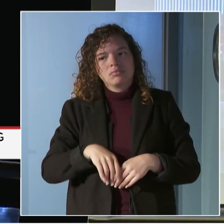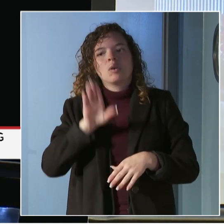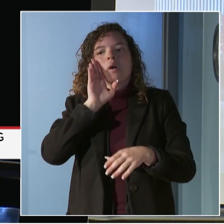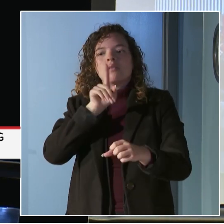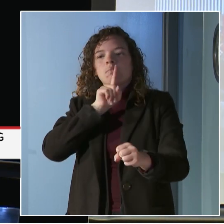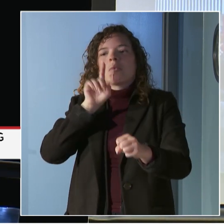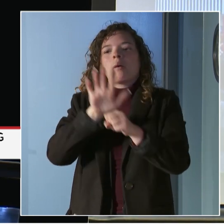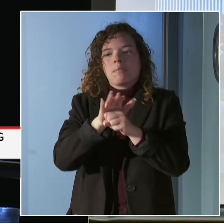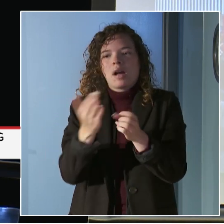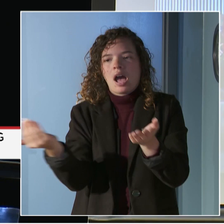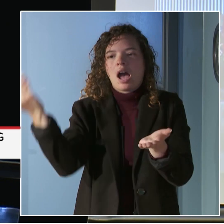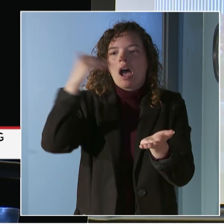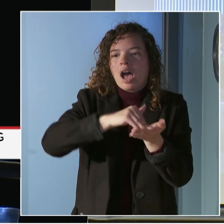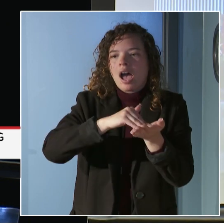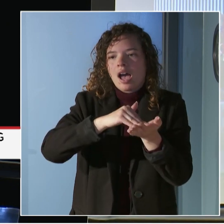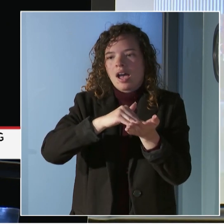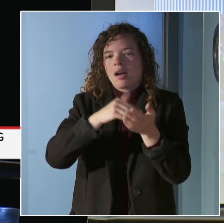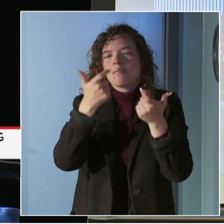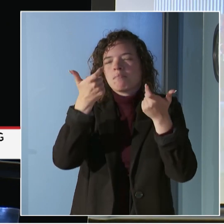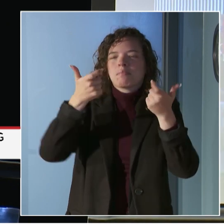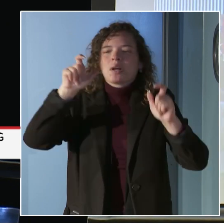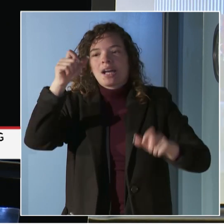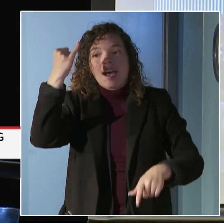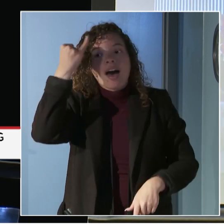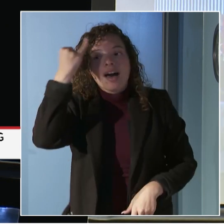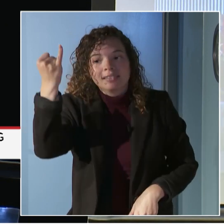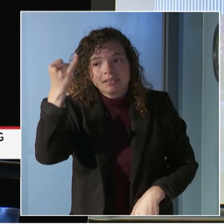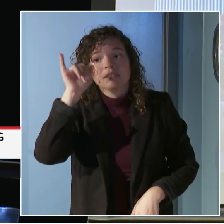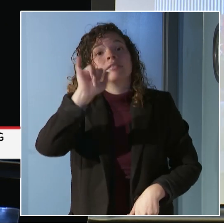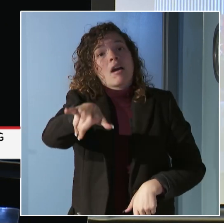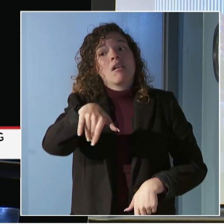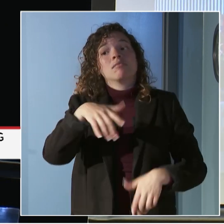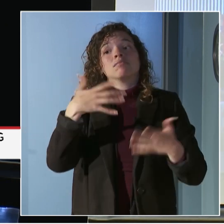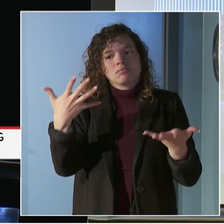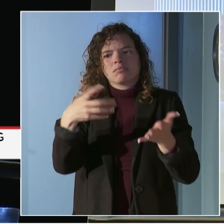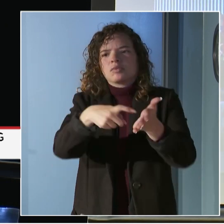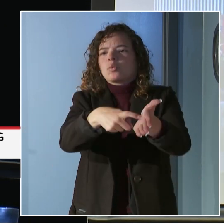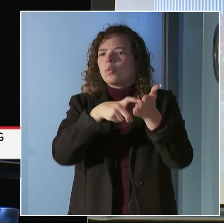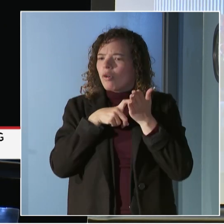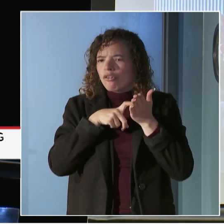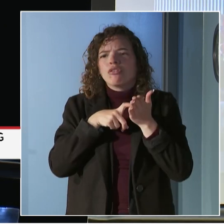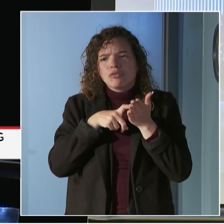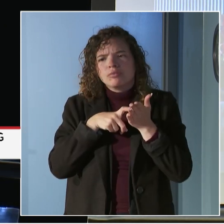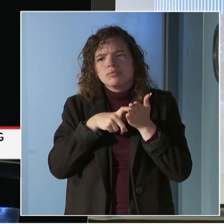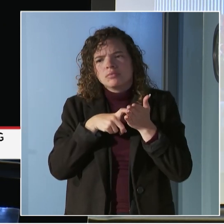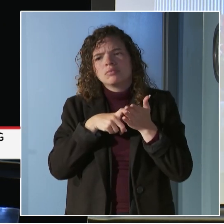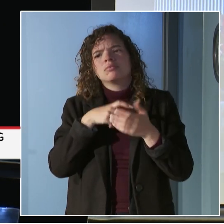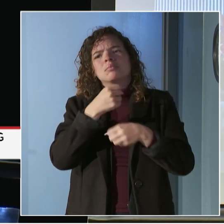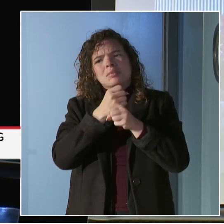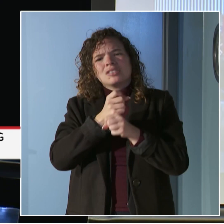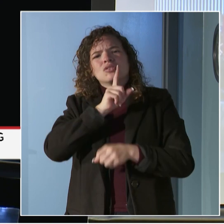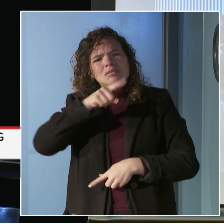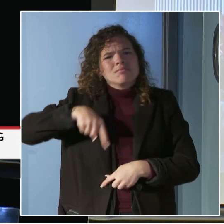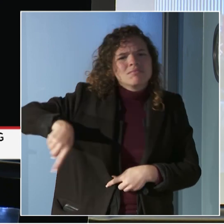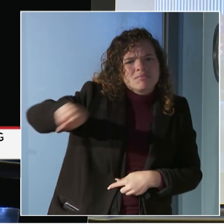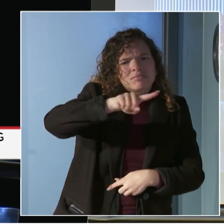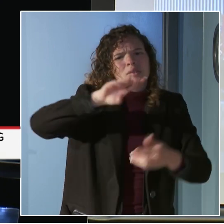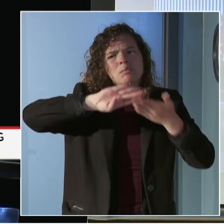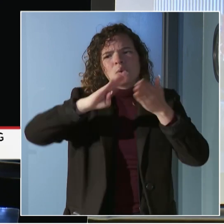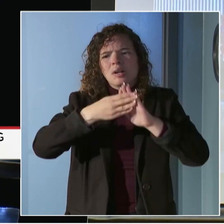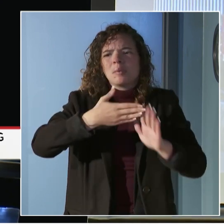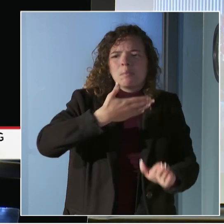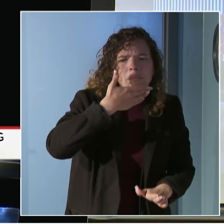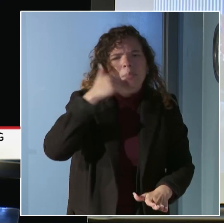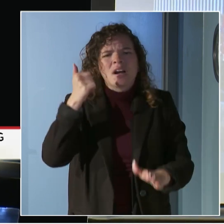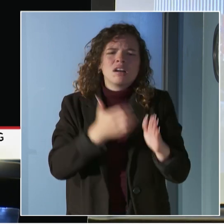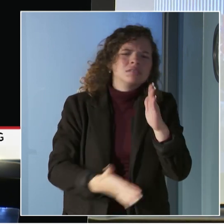ideas that's required to make sure that the best city in the world, our city, is on the pathway to the